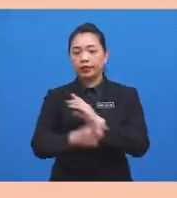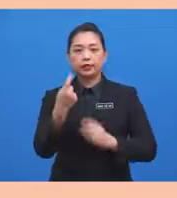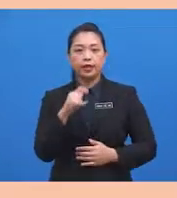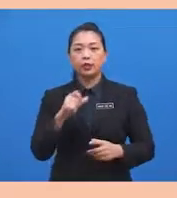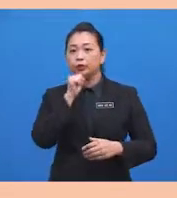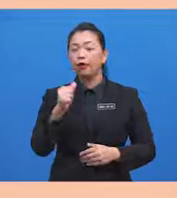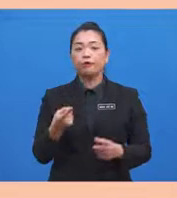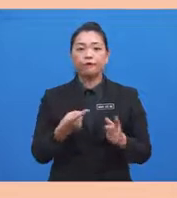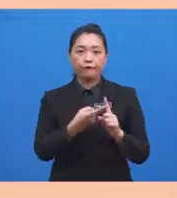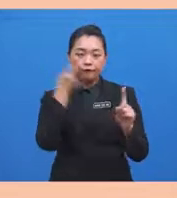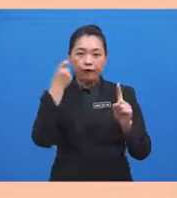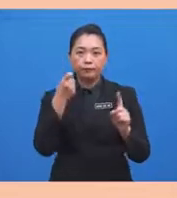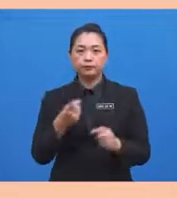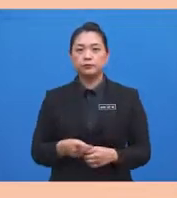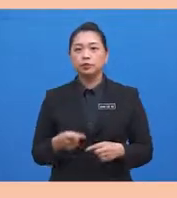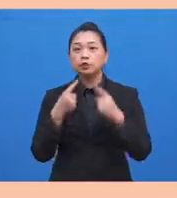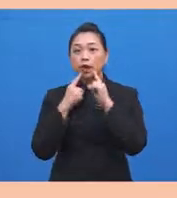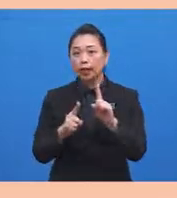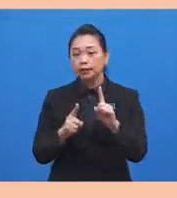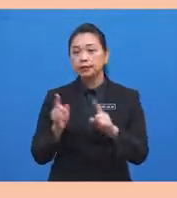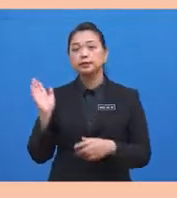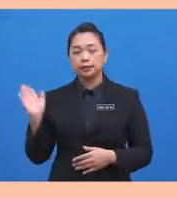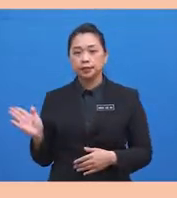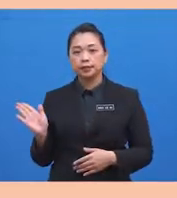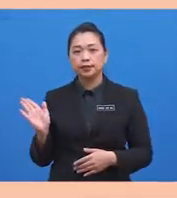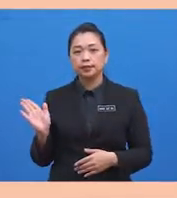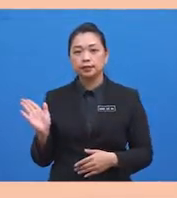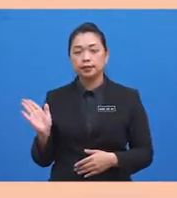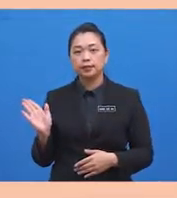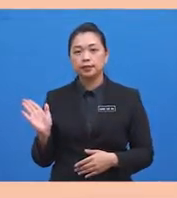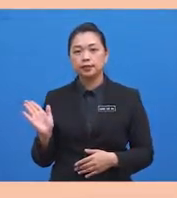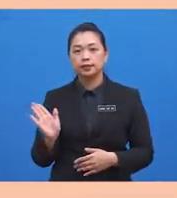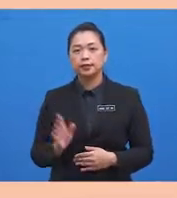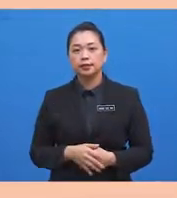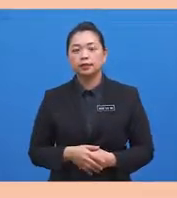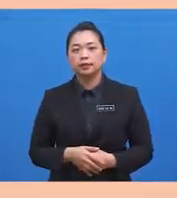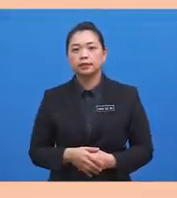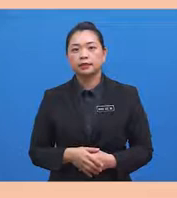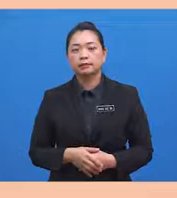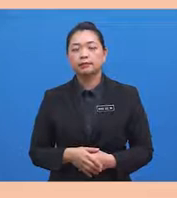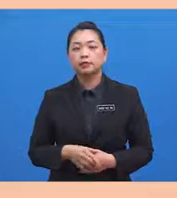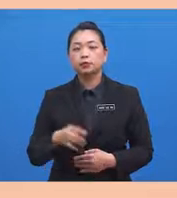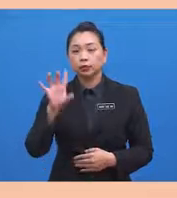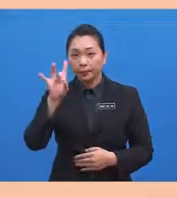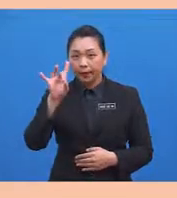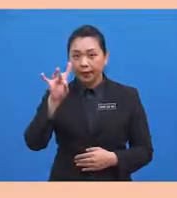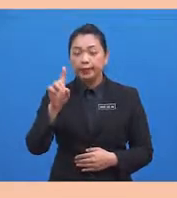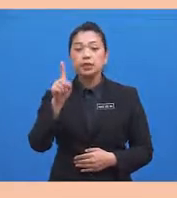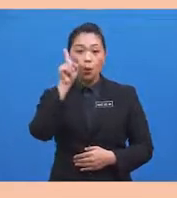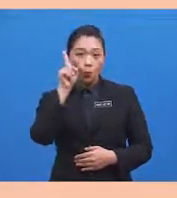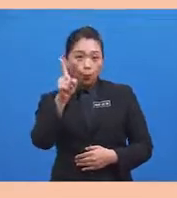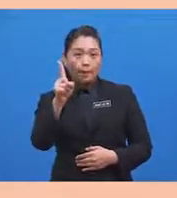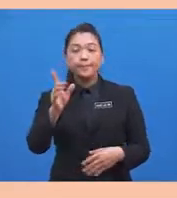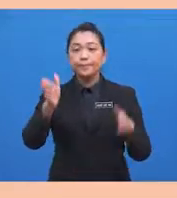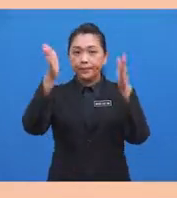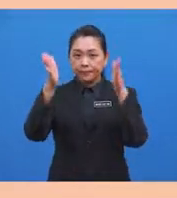page 58 that you will choose is immigrants. But because of number 8 is a person, one person,